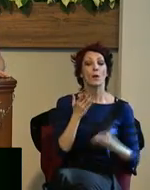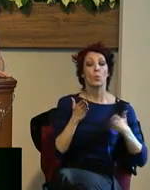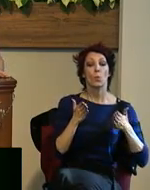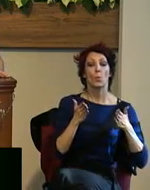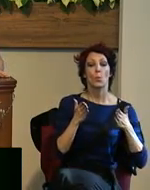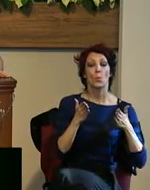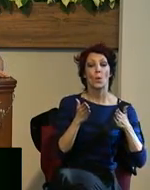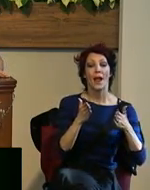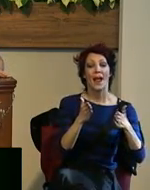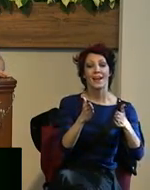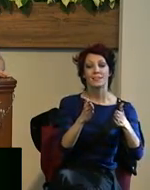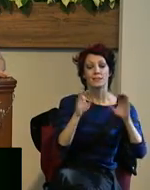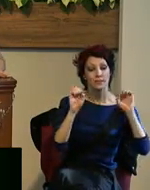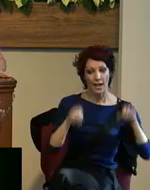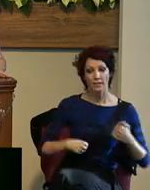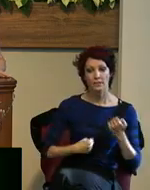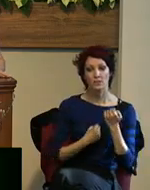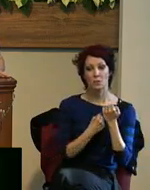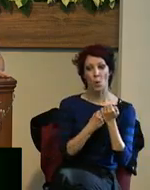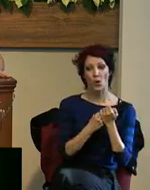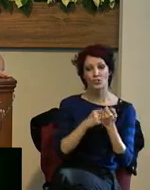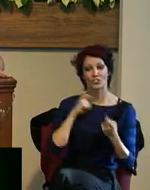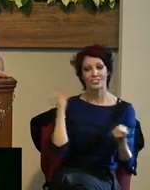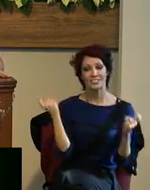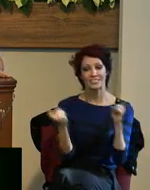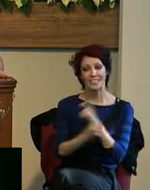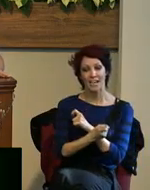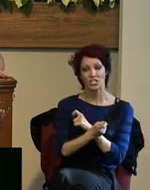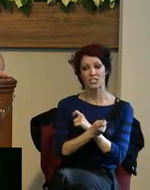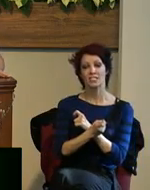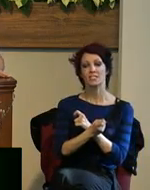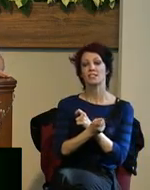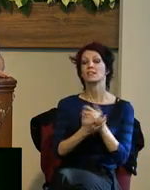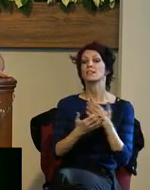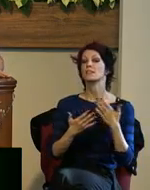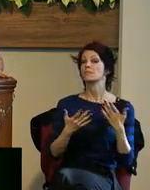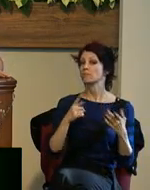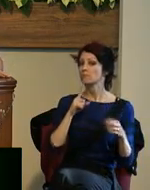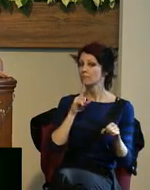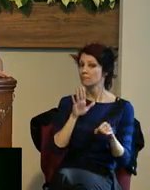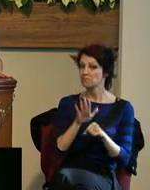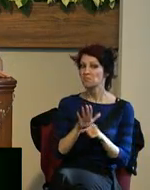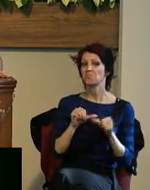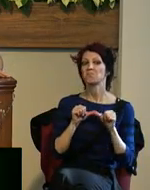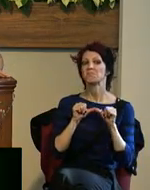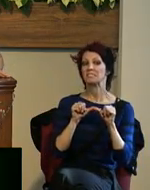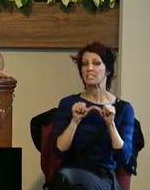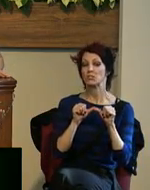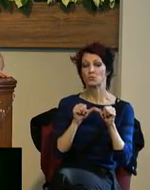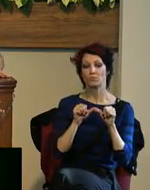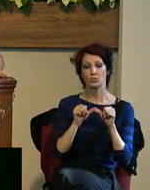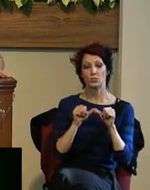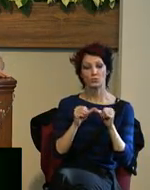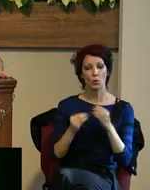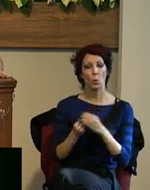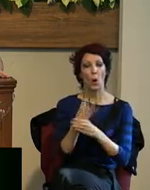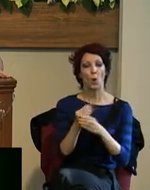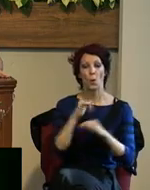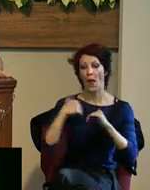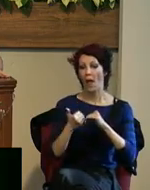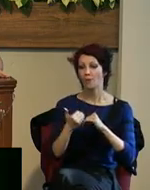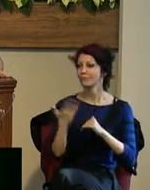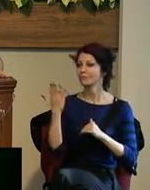that we can assure that those changes happen one of the ways that we can assure that we continue to move forward is by your